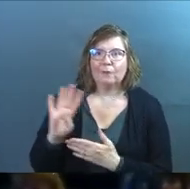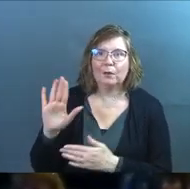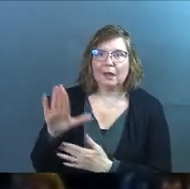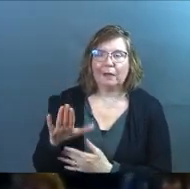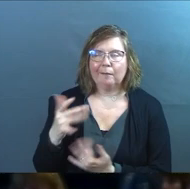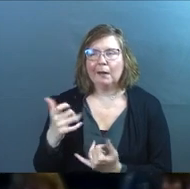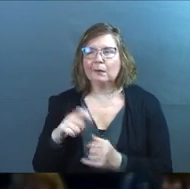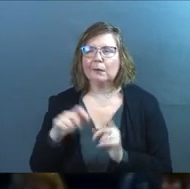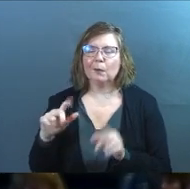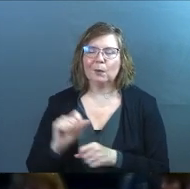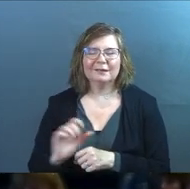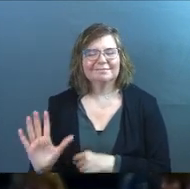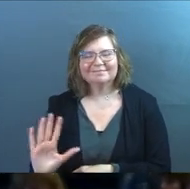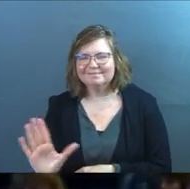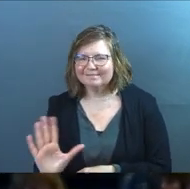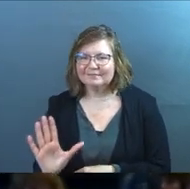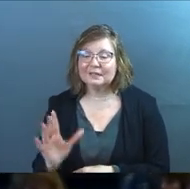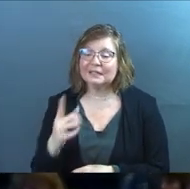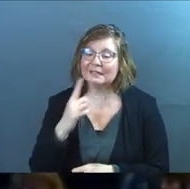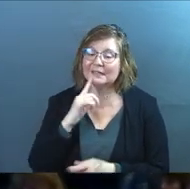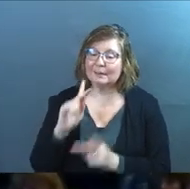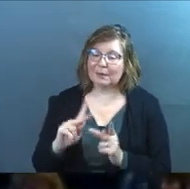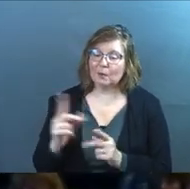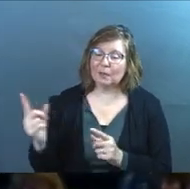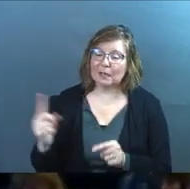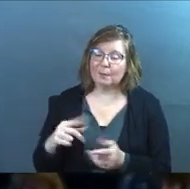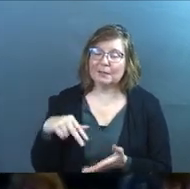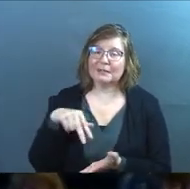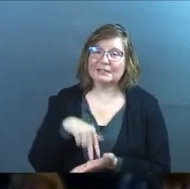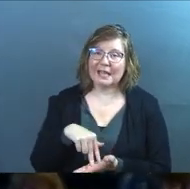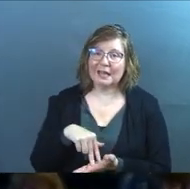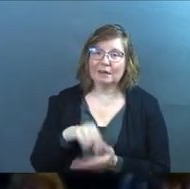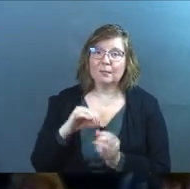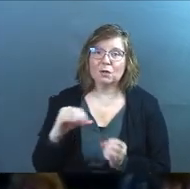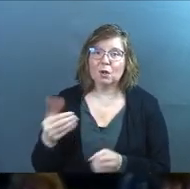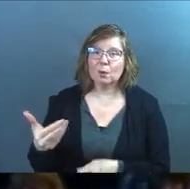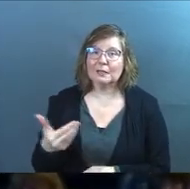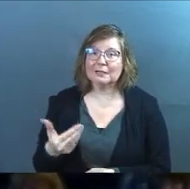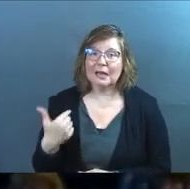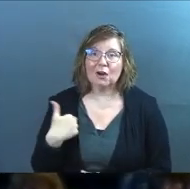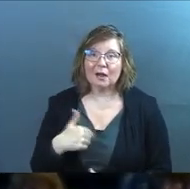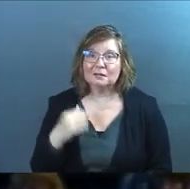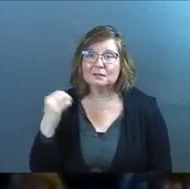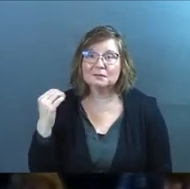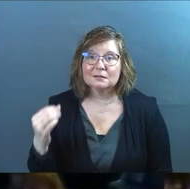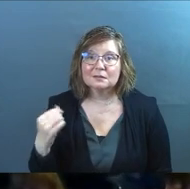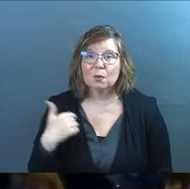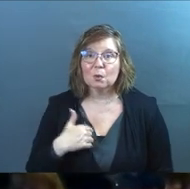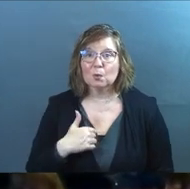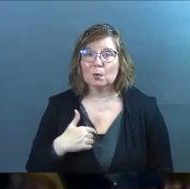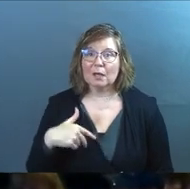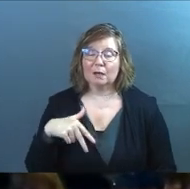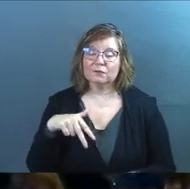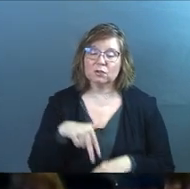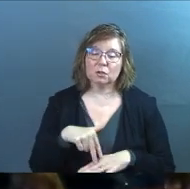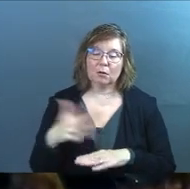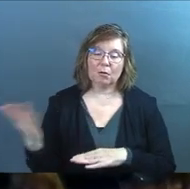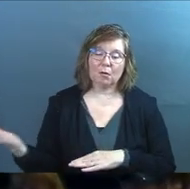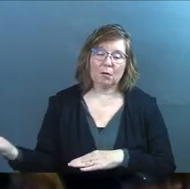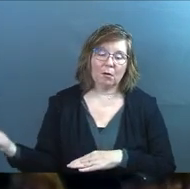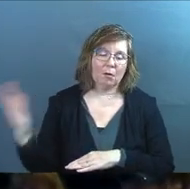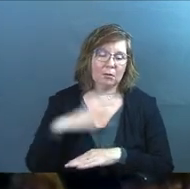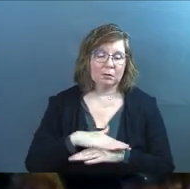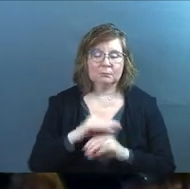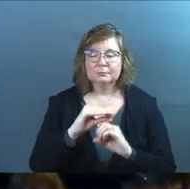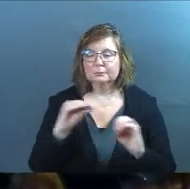it's time to go to work, right? It's like, no. It says that these people would come and they would stand there. It says, no one has hired us, right? We have stood here all day